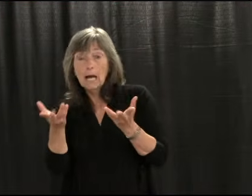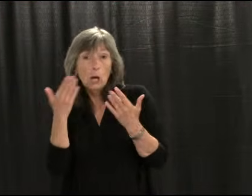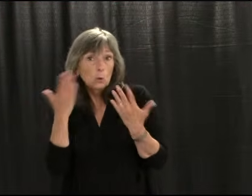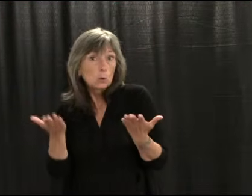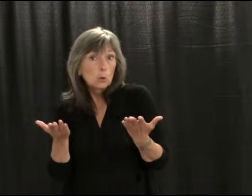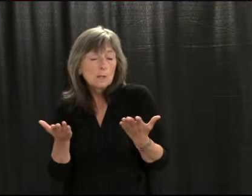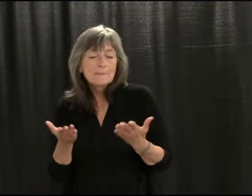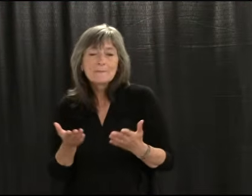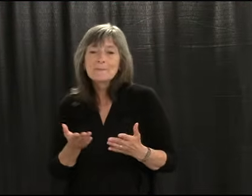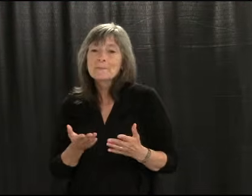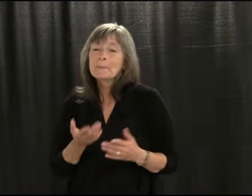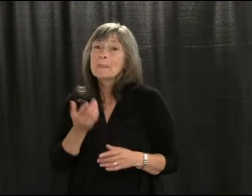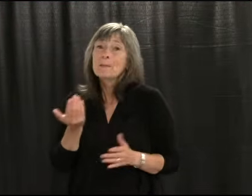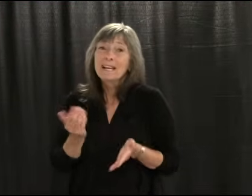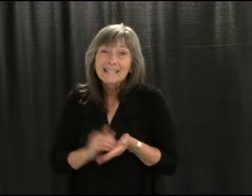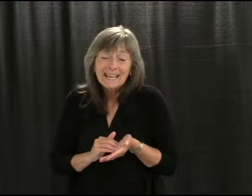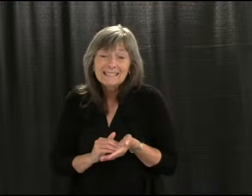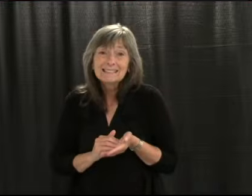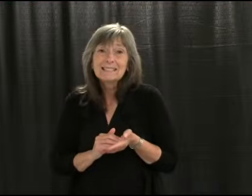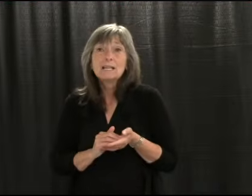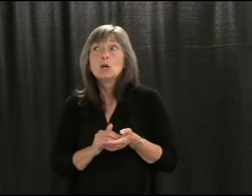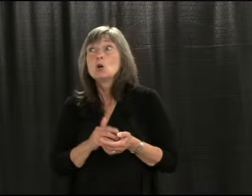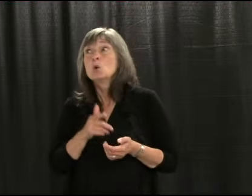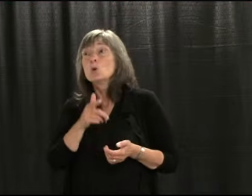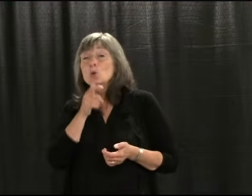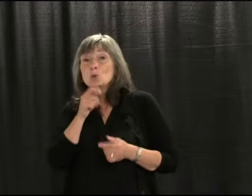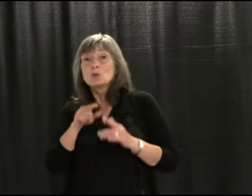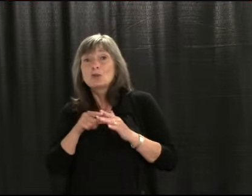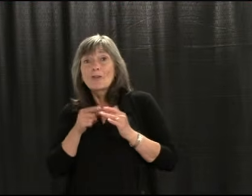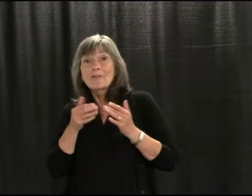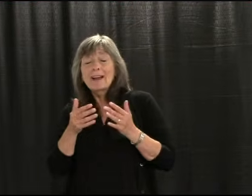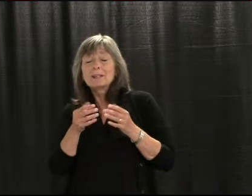about an extremely small percentage of Newfoundlanders and Labradorians, not